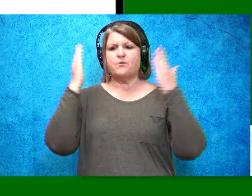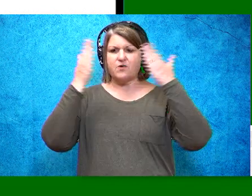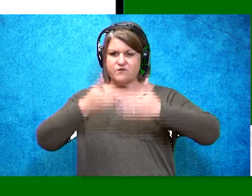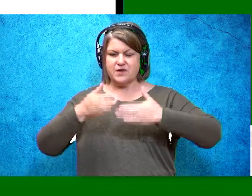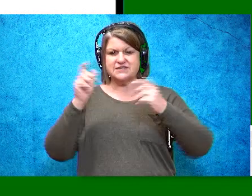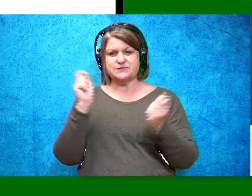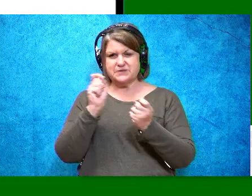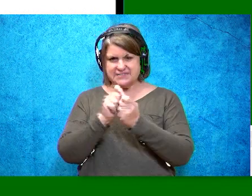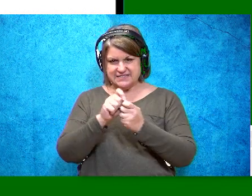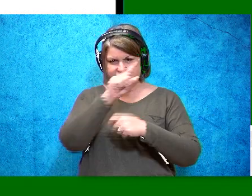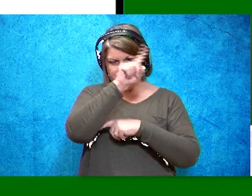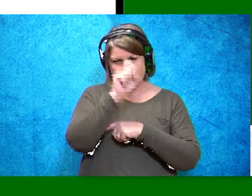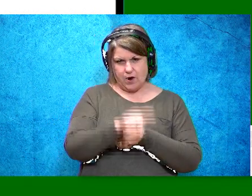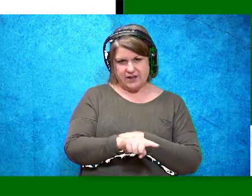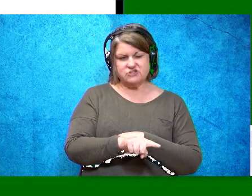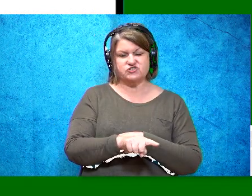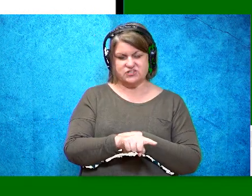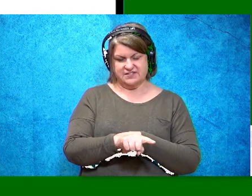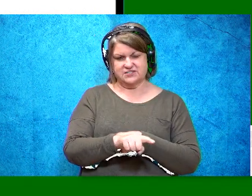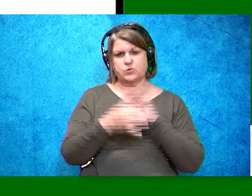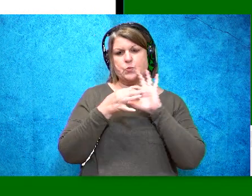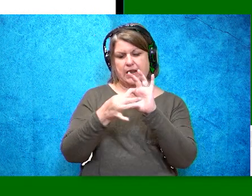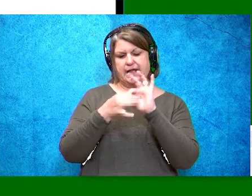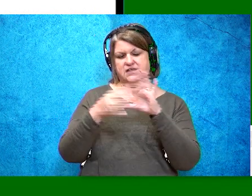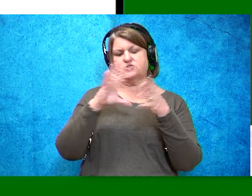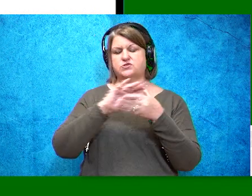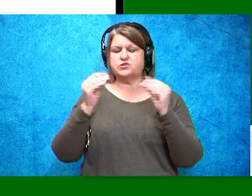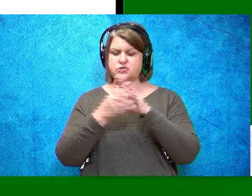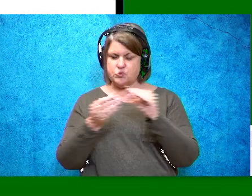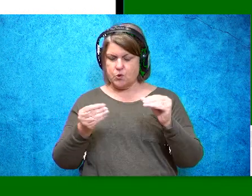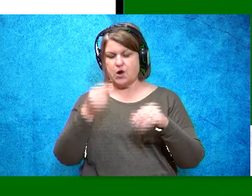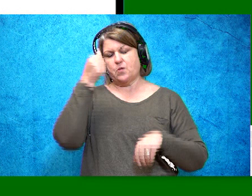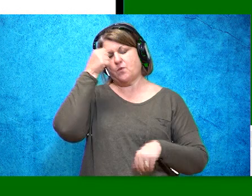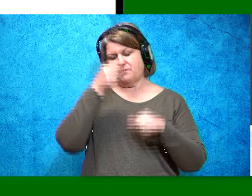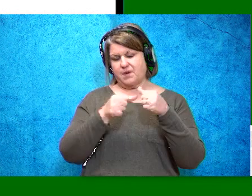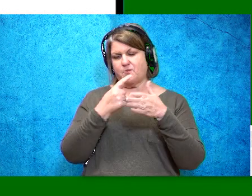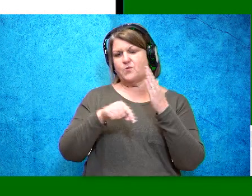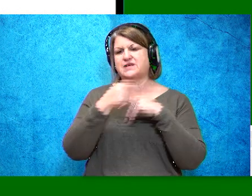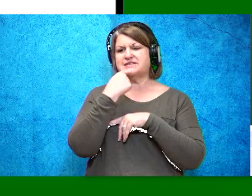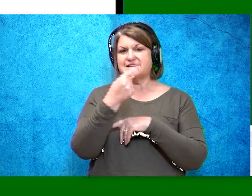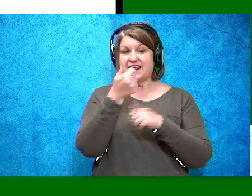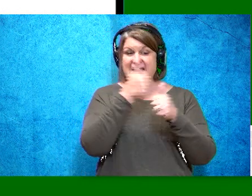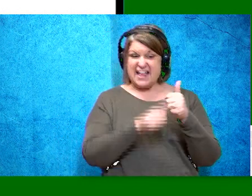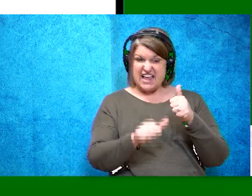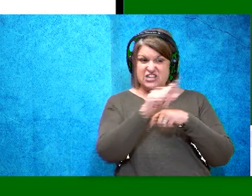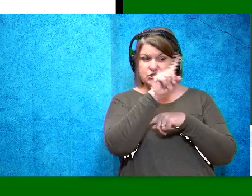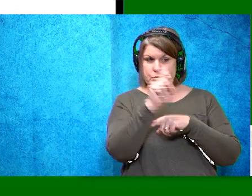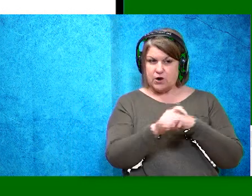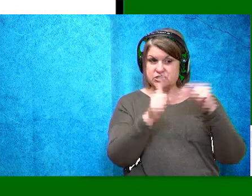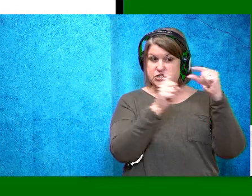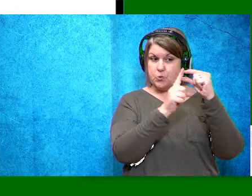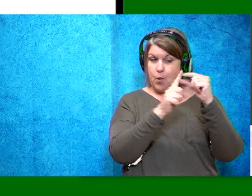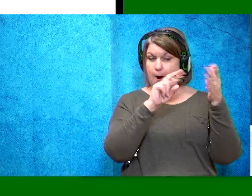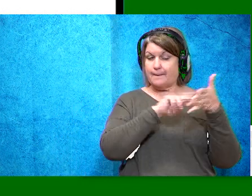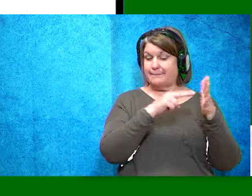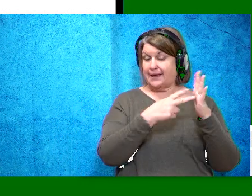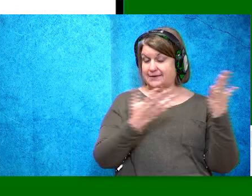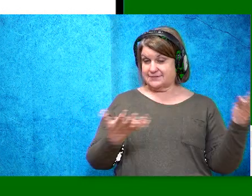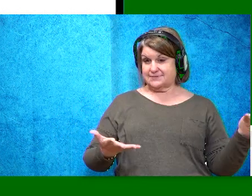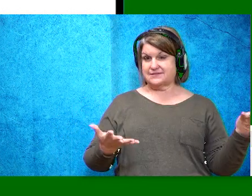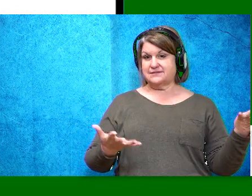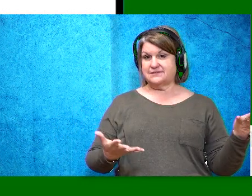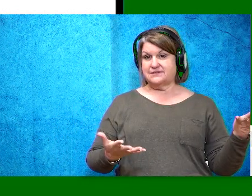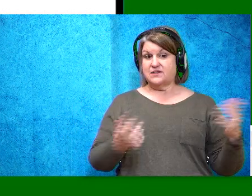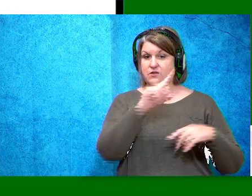to show that we understand what we read. Remember what I told you, what each question word means. Let's look at the first question.